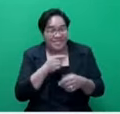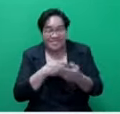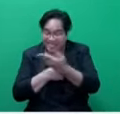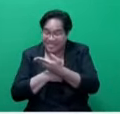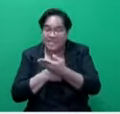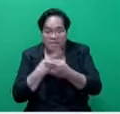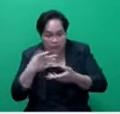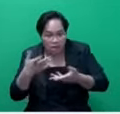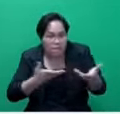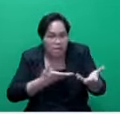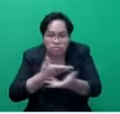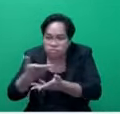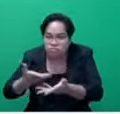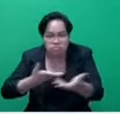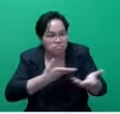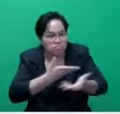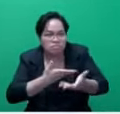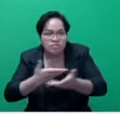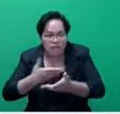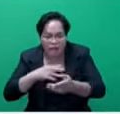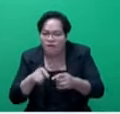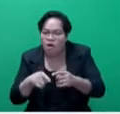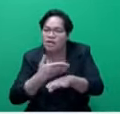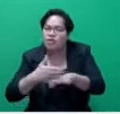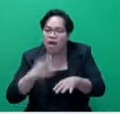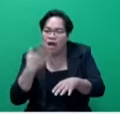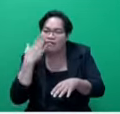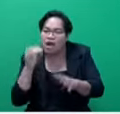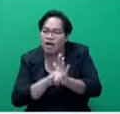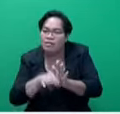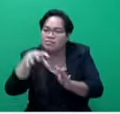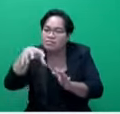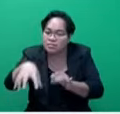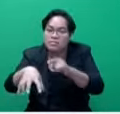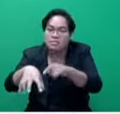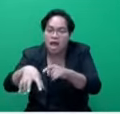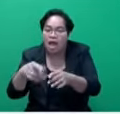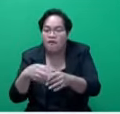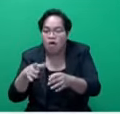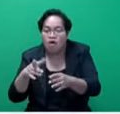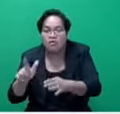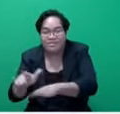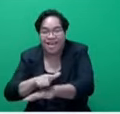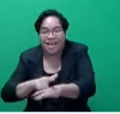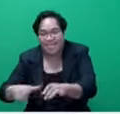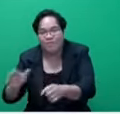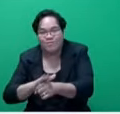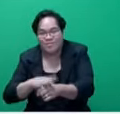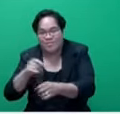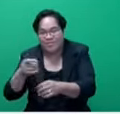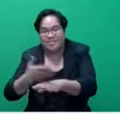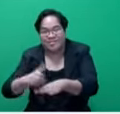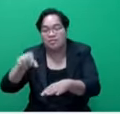public consultation on a new informal settlement lot allocation policy. The outcome of these efforts are